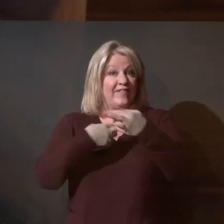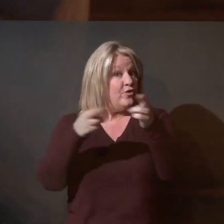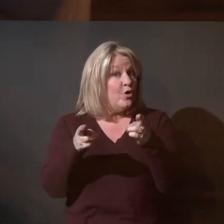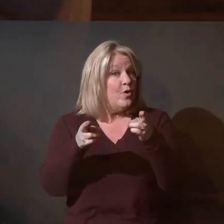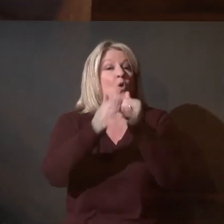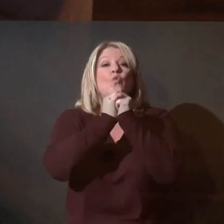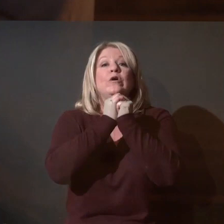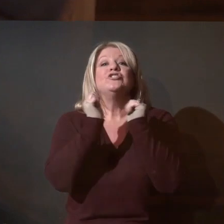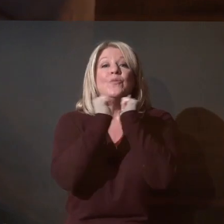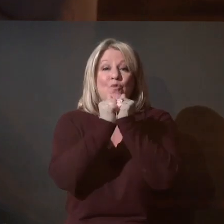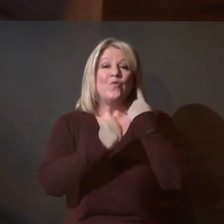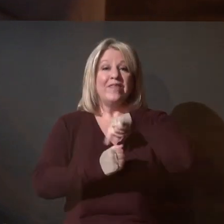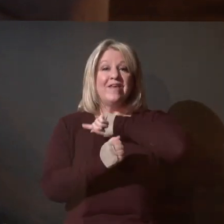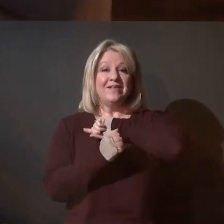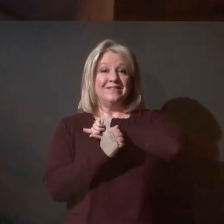us.